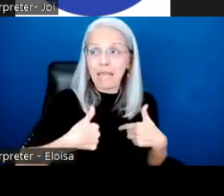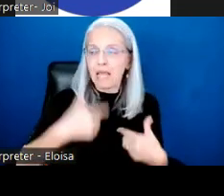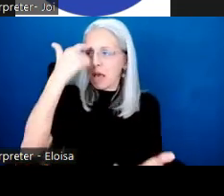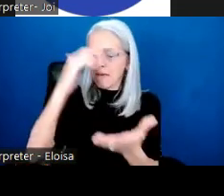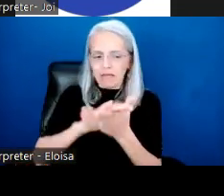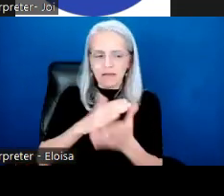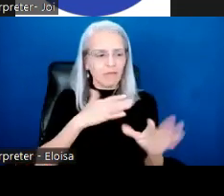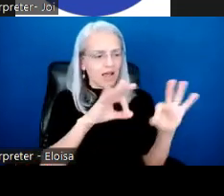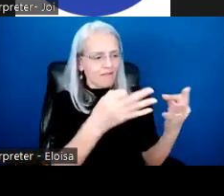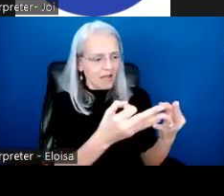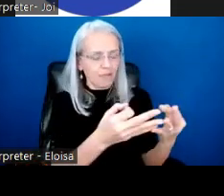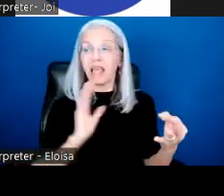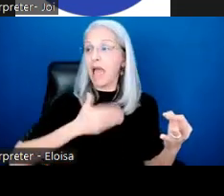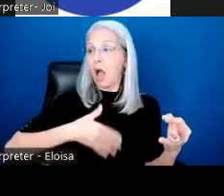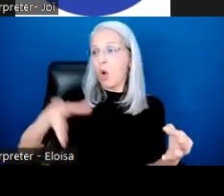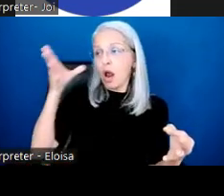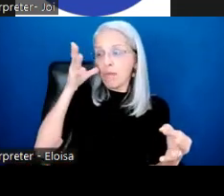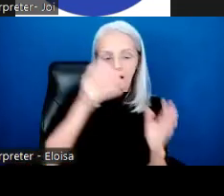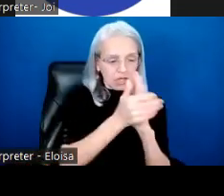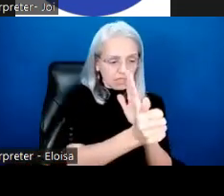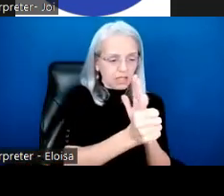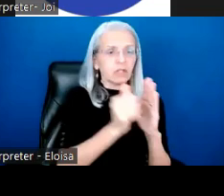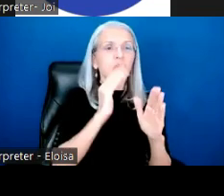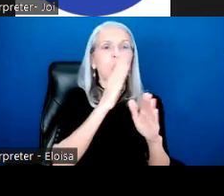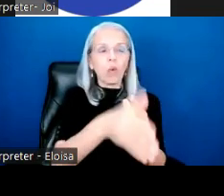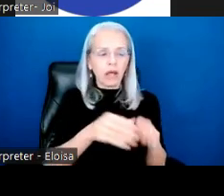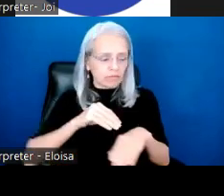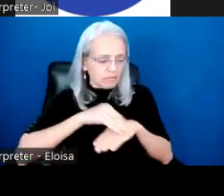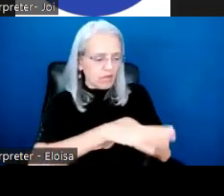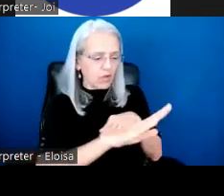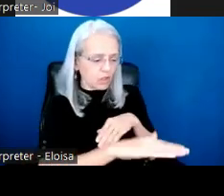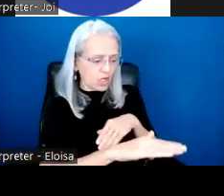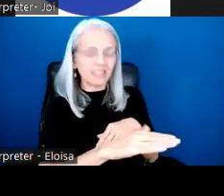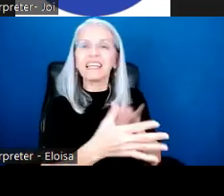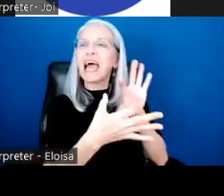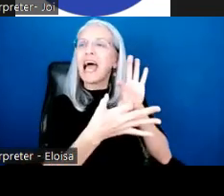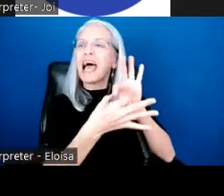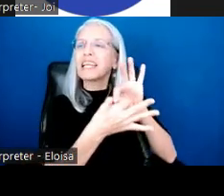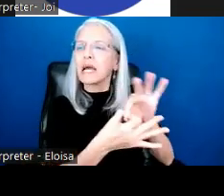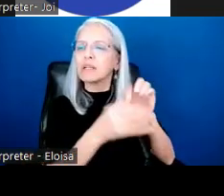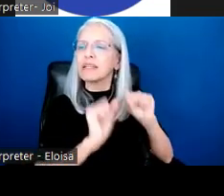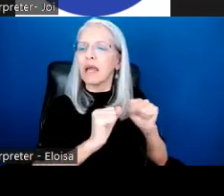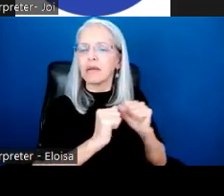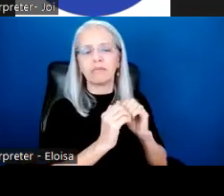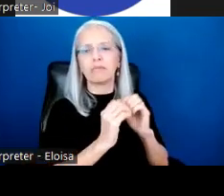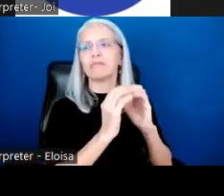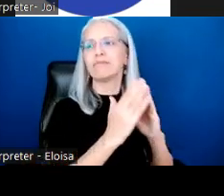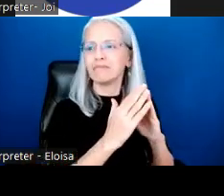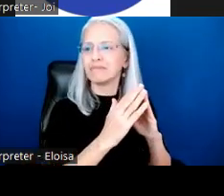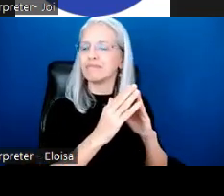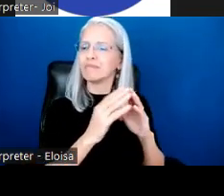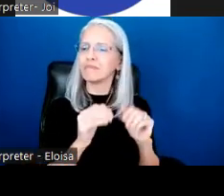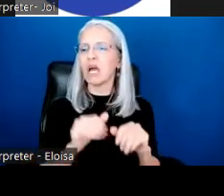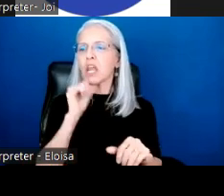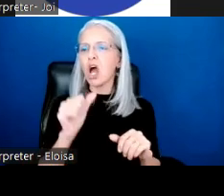family and our parenting will make a difference in the child, that attachments can be built and rebuilt. And not to just sort of wash their